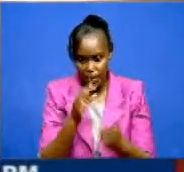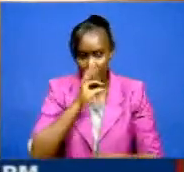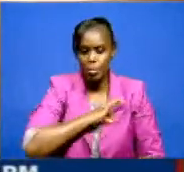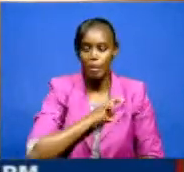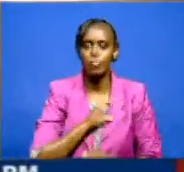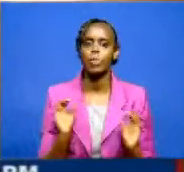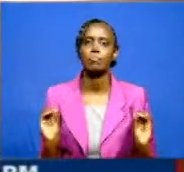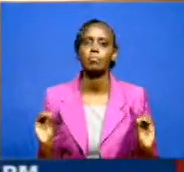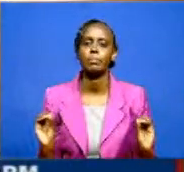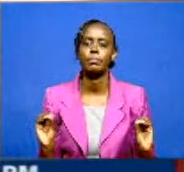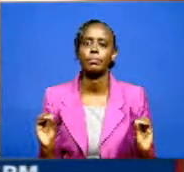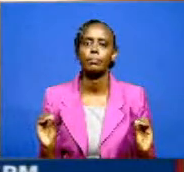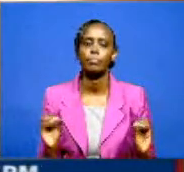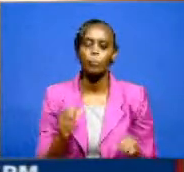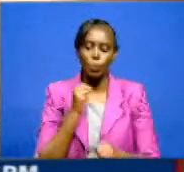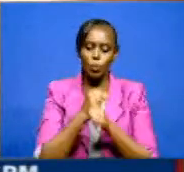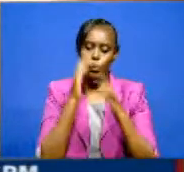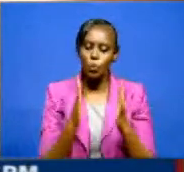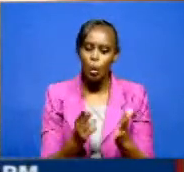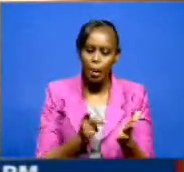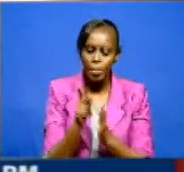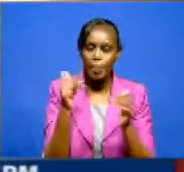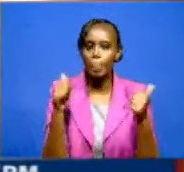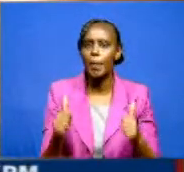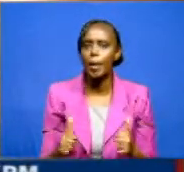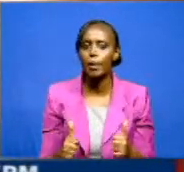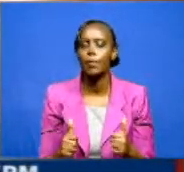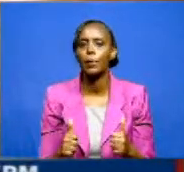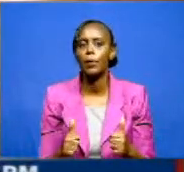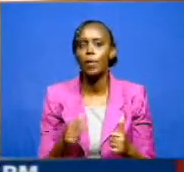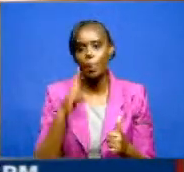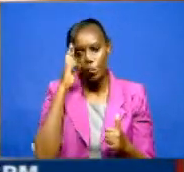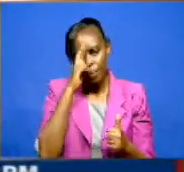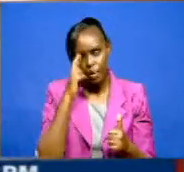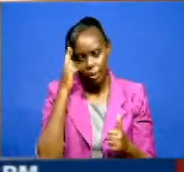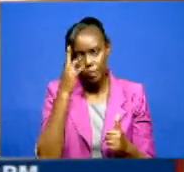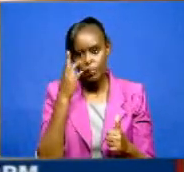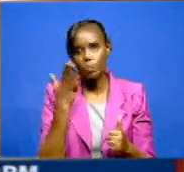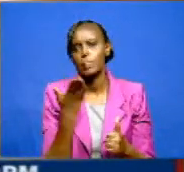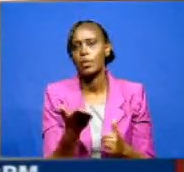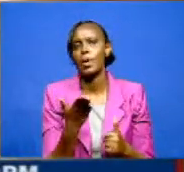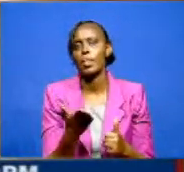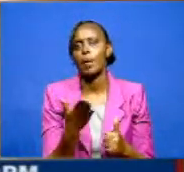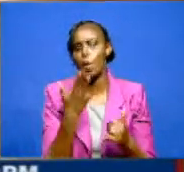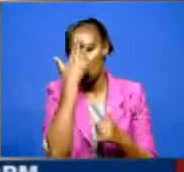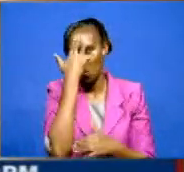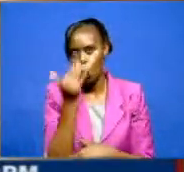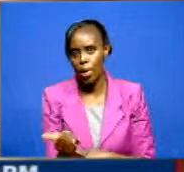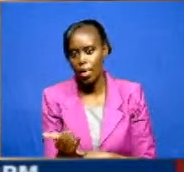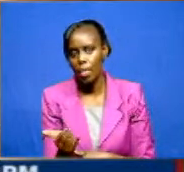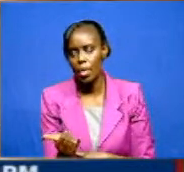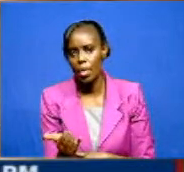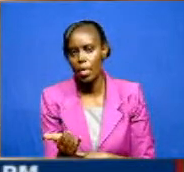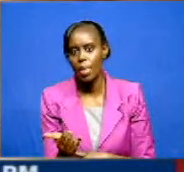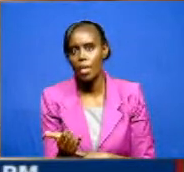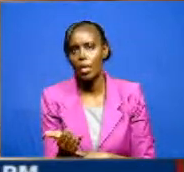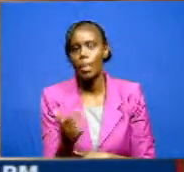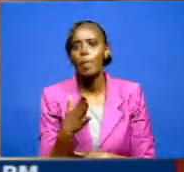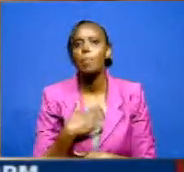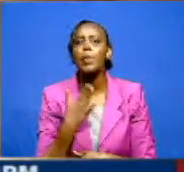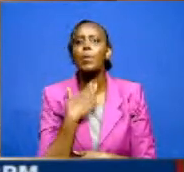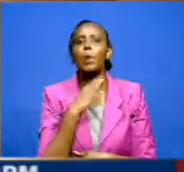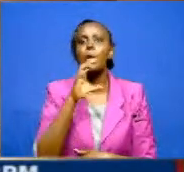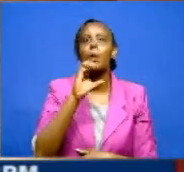benefits, workers have not been paid, and the reasons therefore. Because, and I want